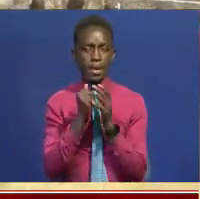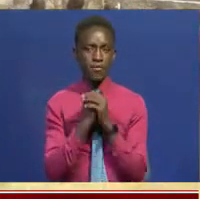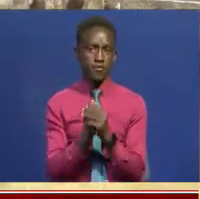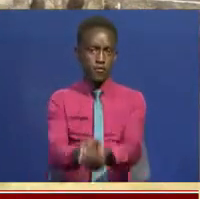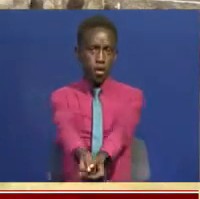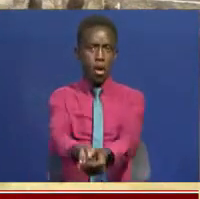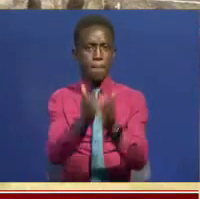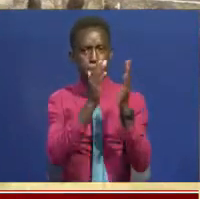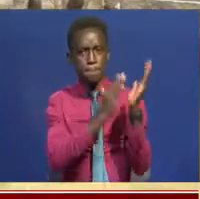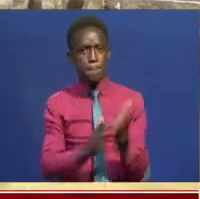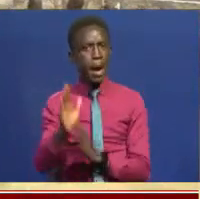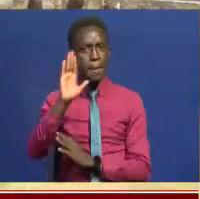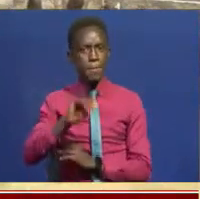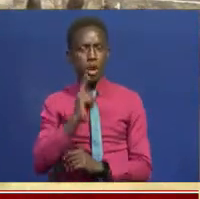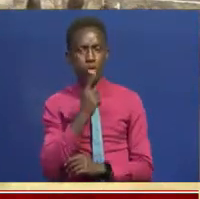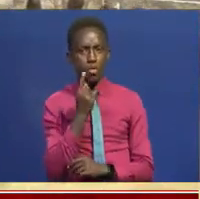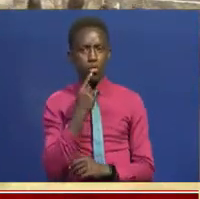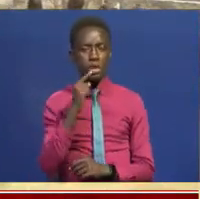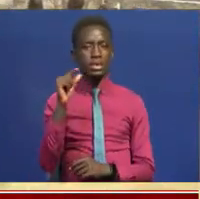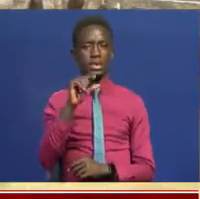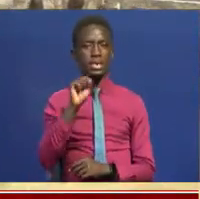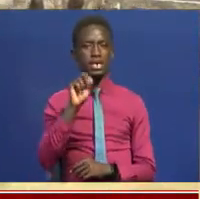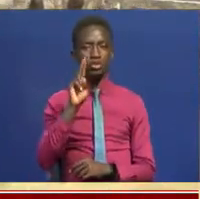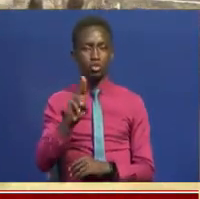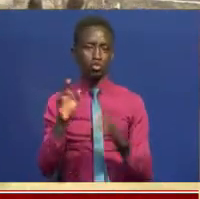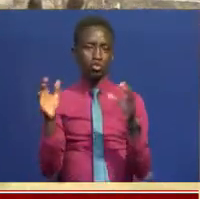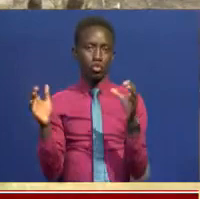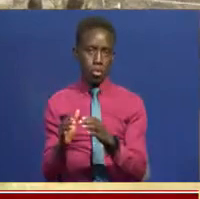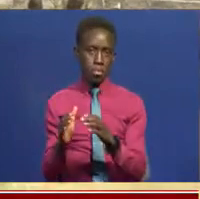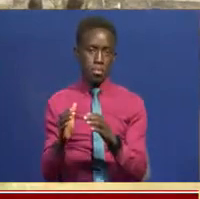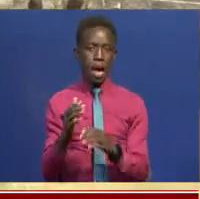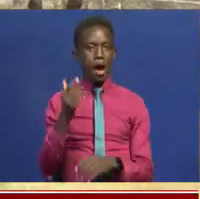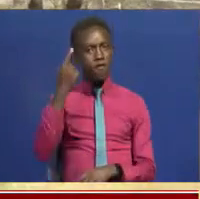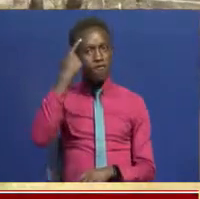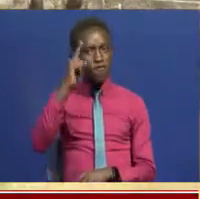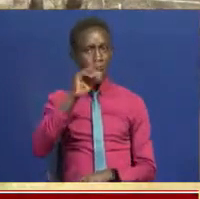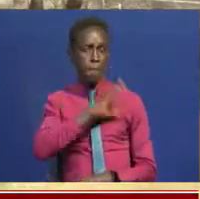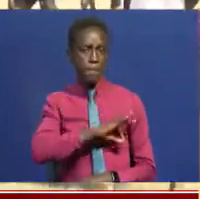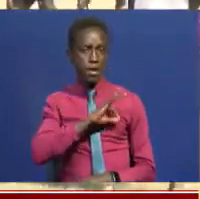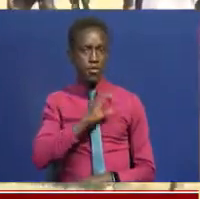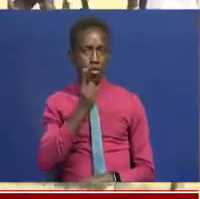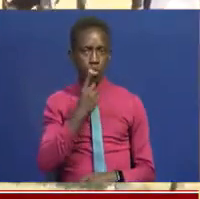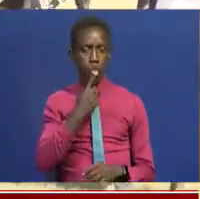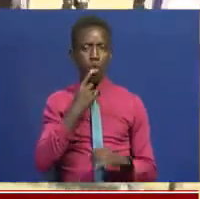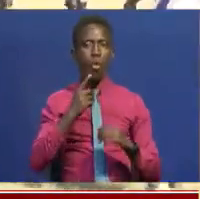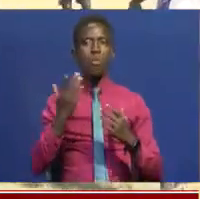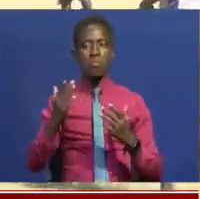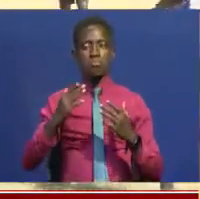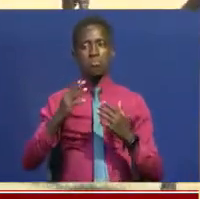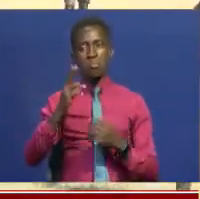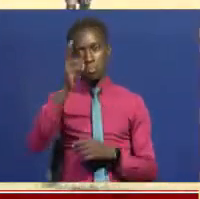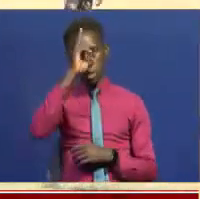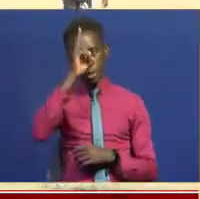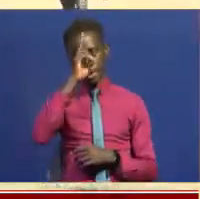is organized by the GSU fraternity for the benefit of officers.